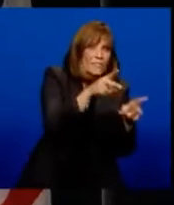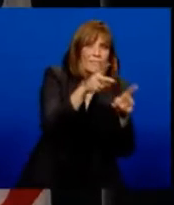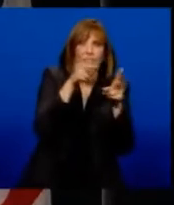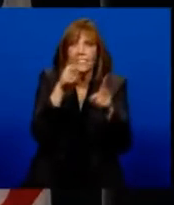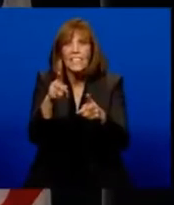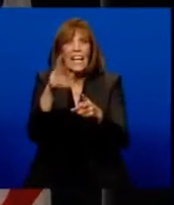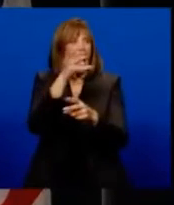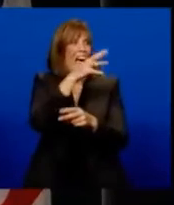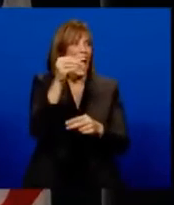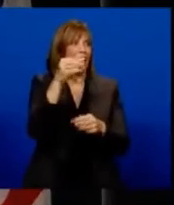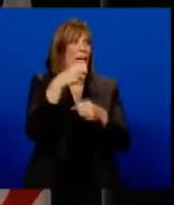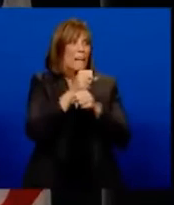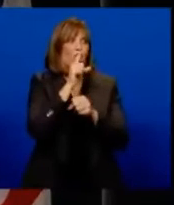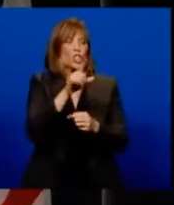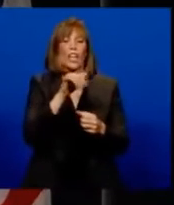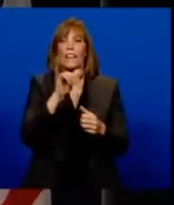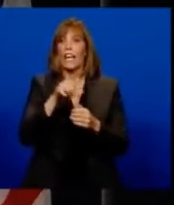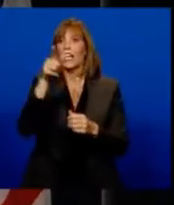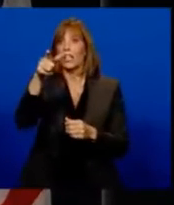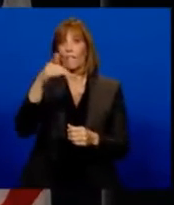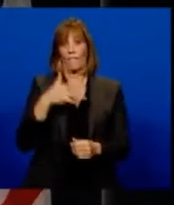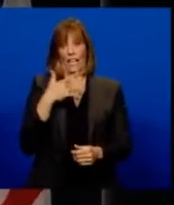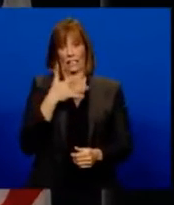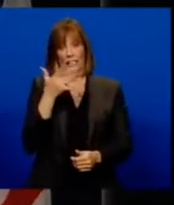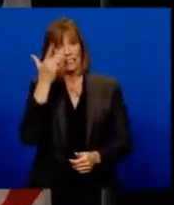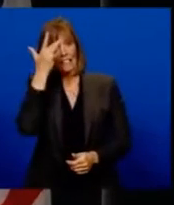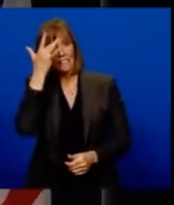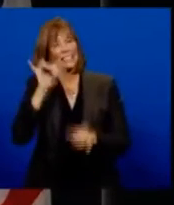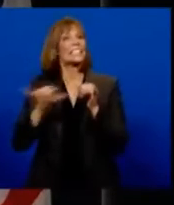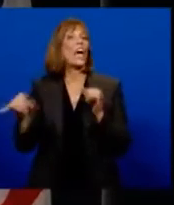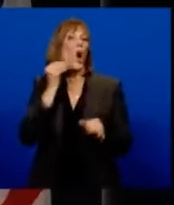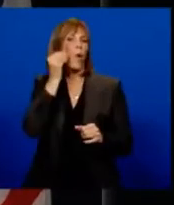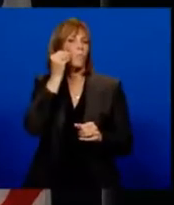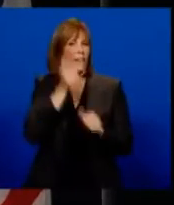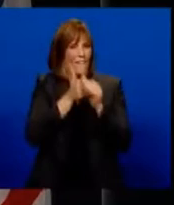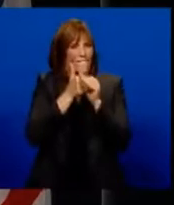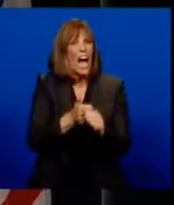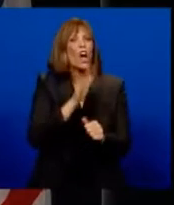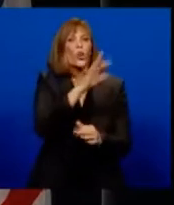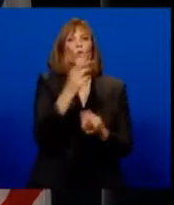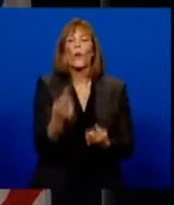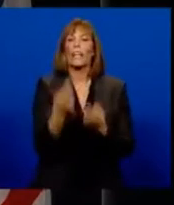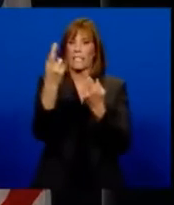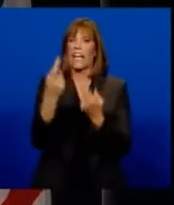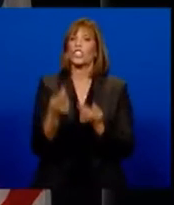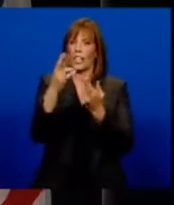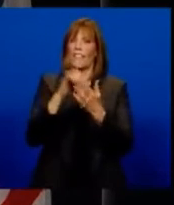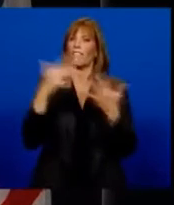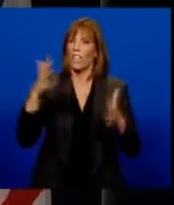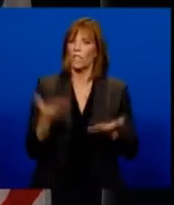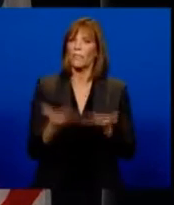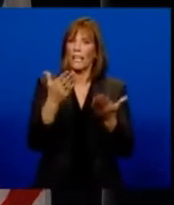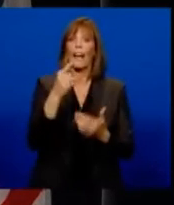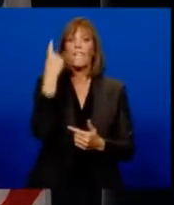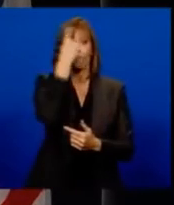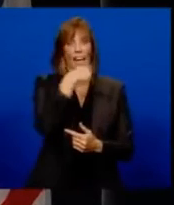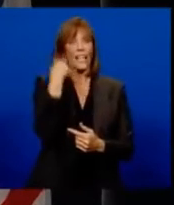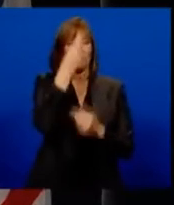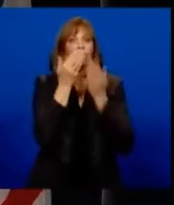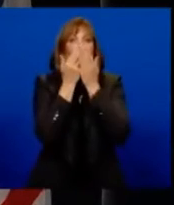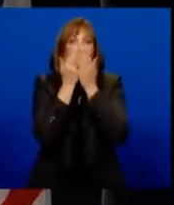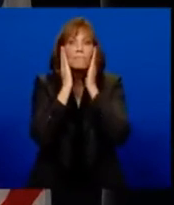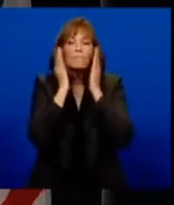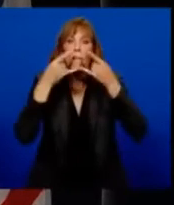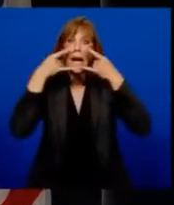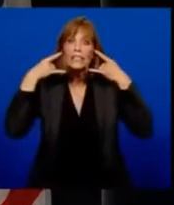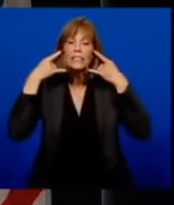that include really staying home when you're sick, maintaining social distancing, using face coverings, and practicing